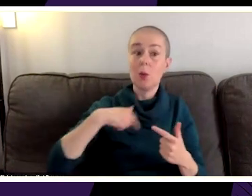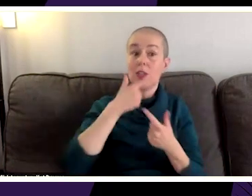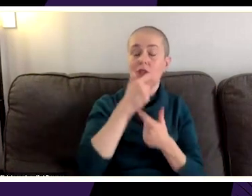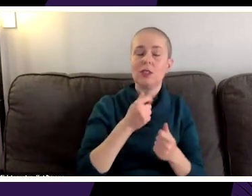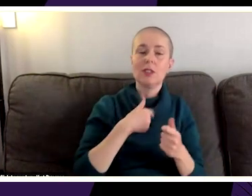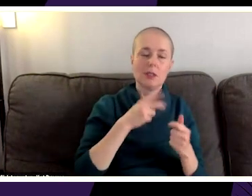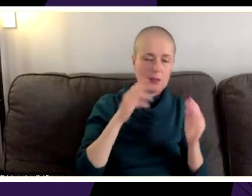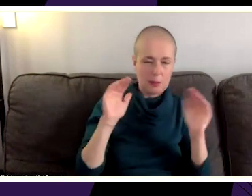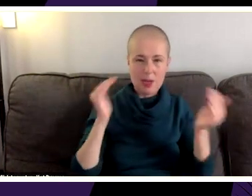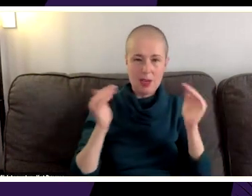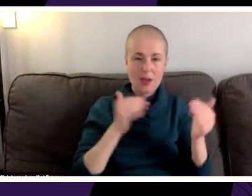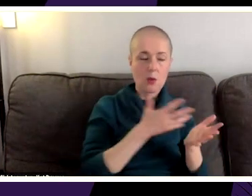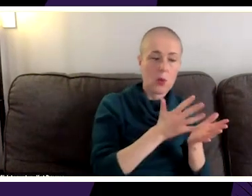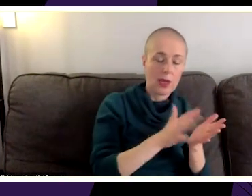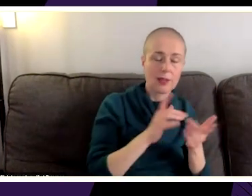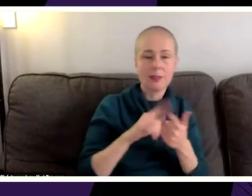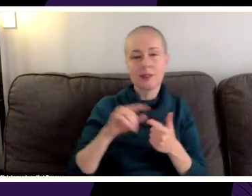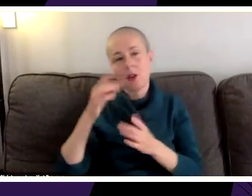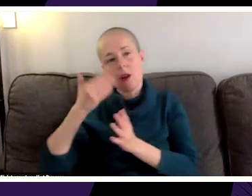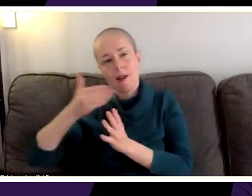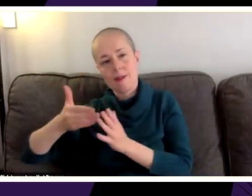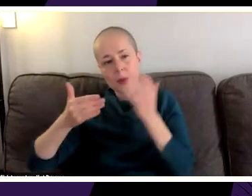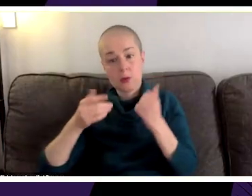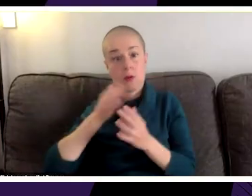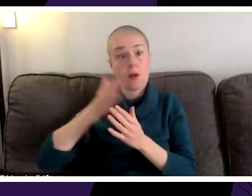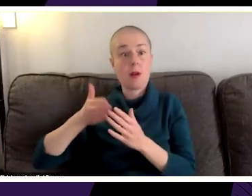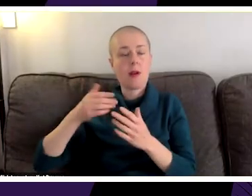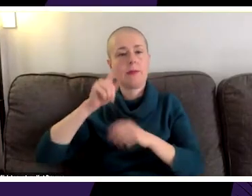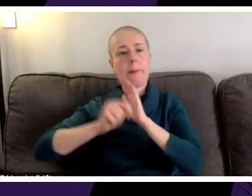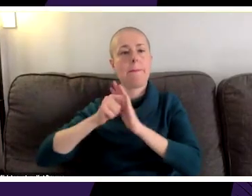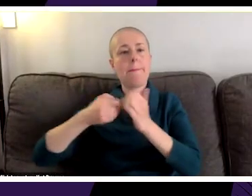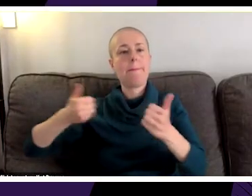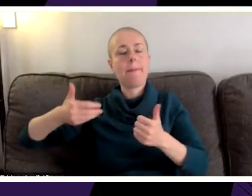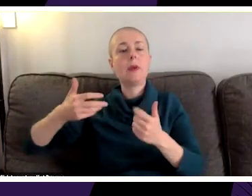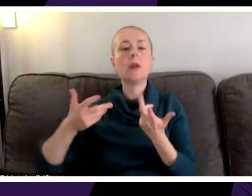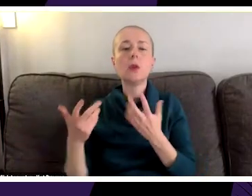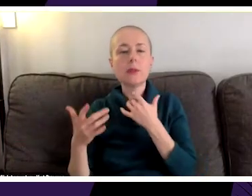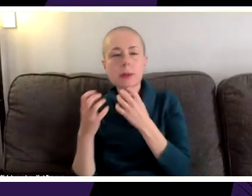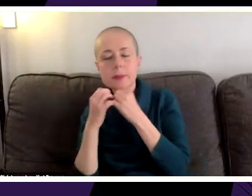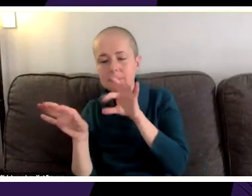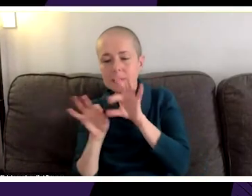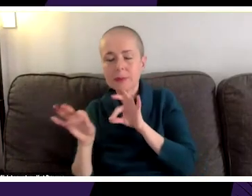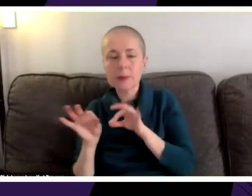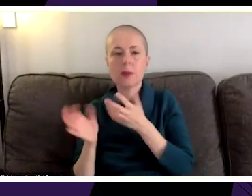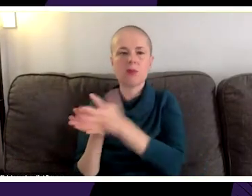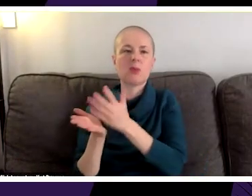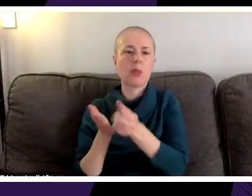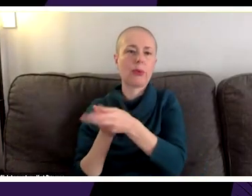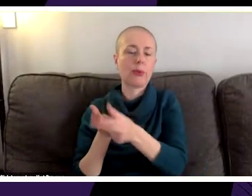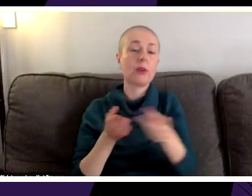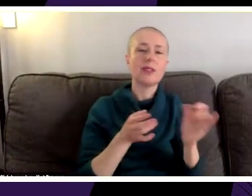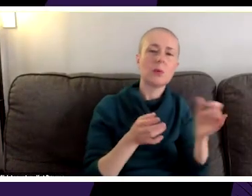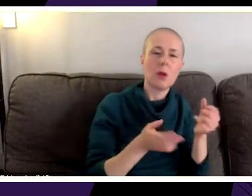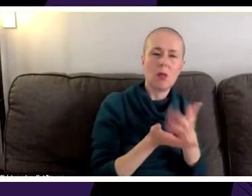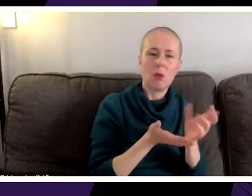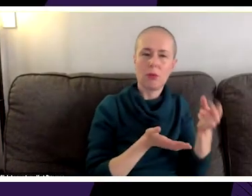waste, as both rely on a process of separation to parse the valuable from the worthless. These speculative trees